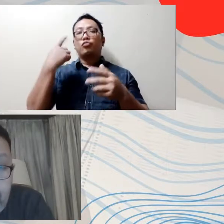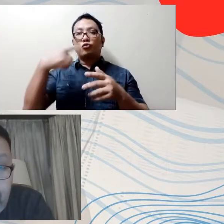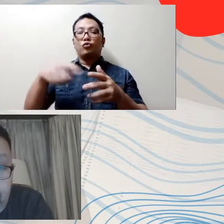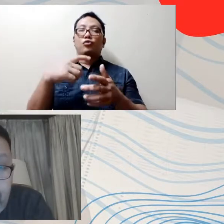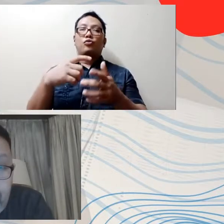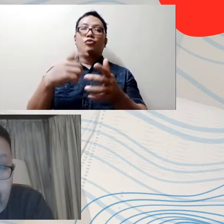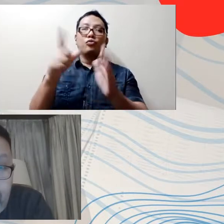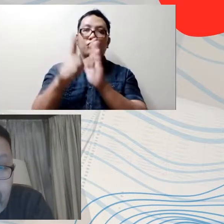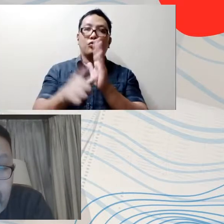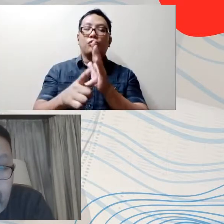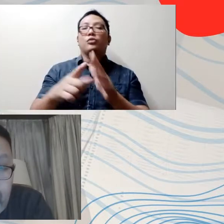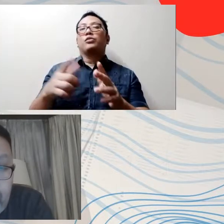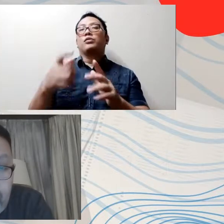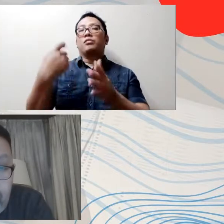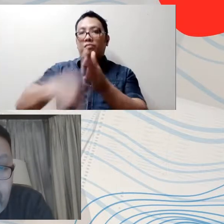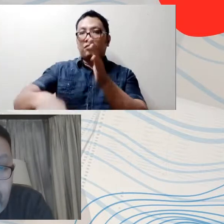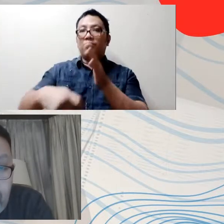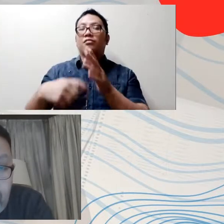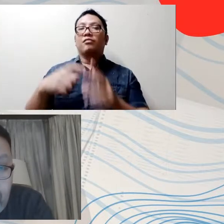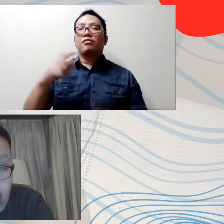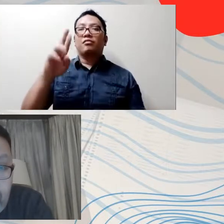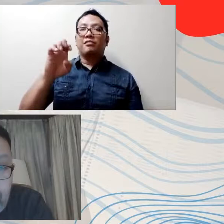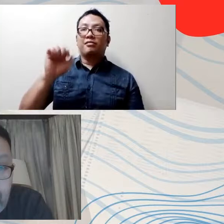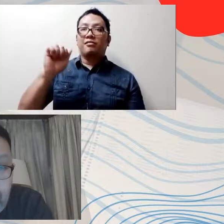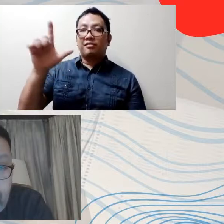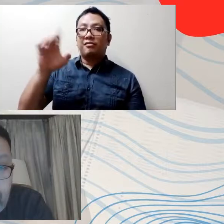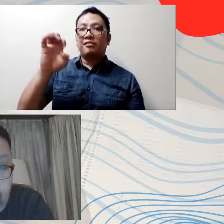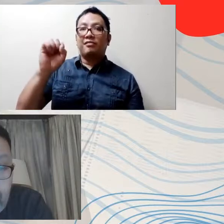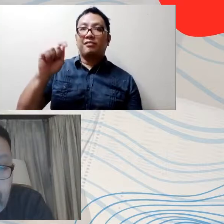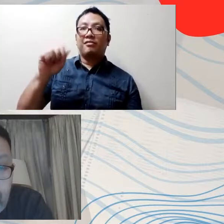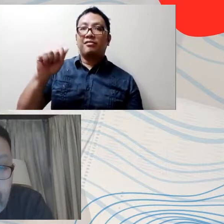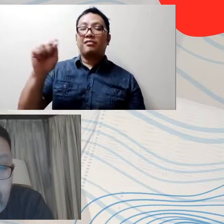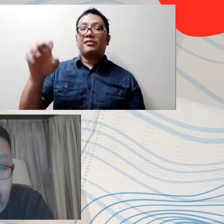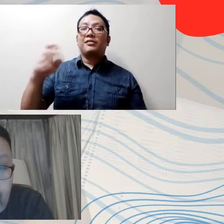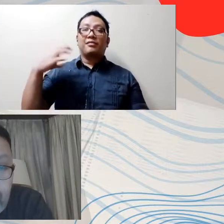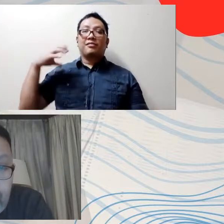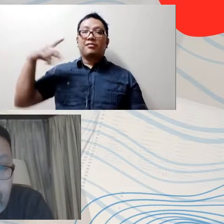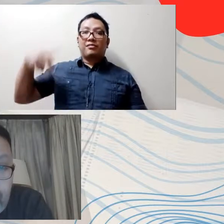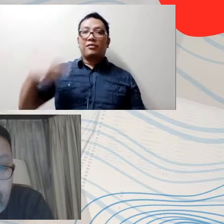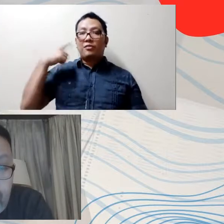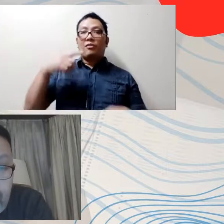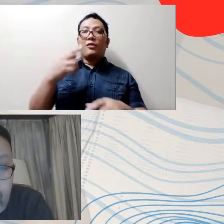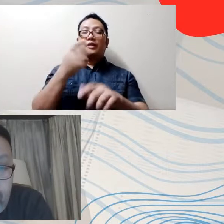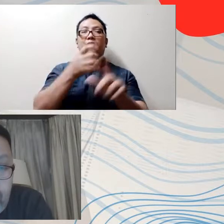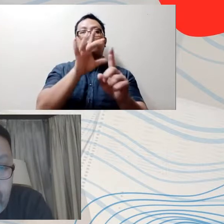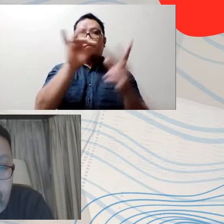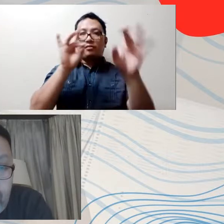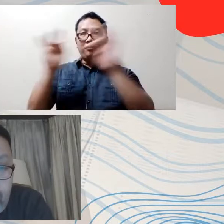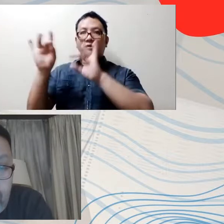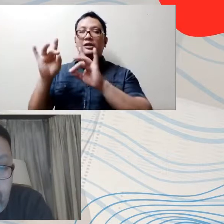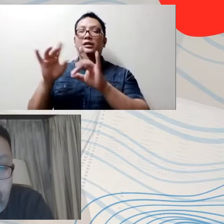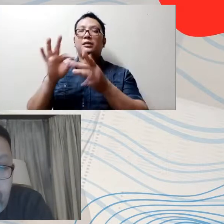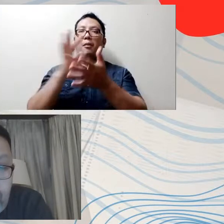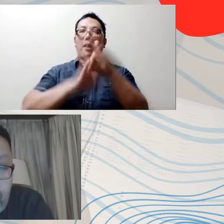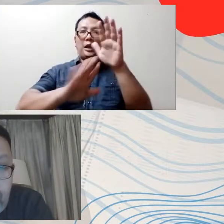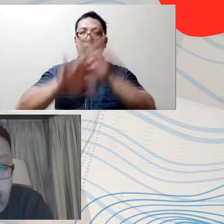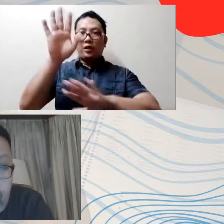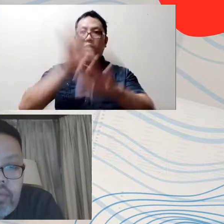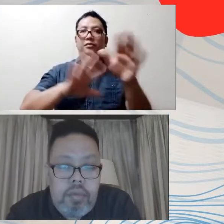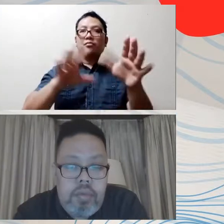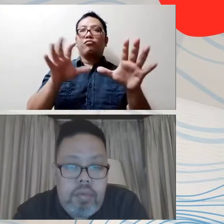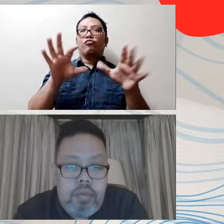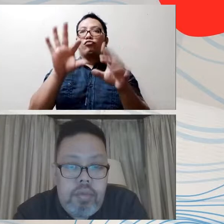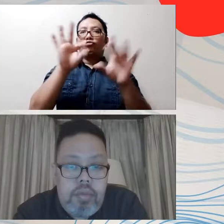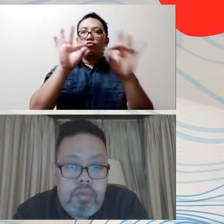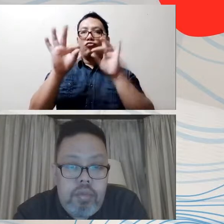real estate, family, and immigration law, and the chairperson for the Random Manual Audit Committee. Let us all welcome Atty